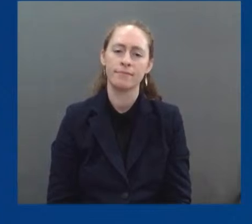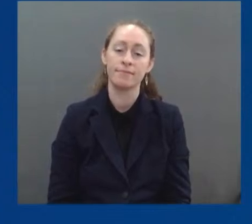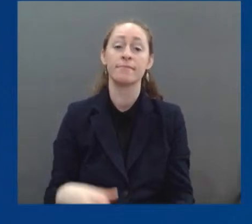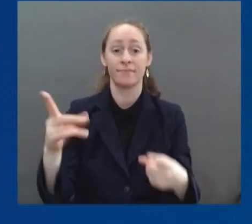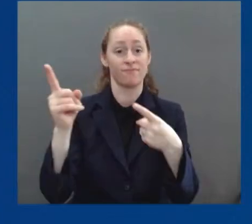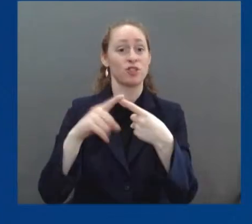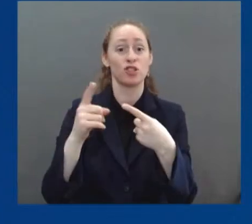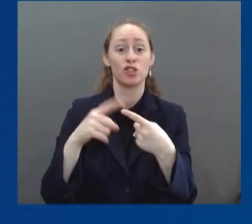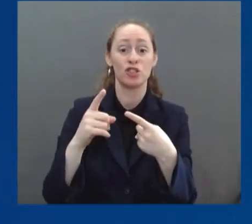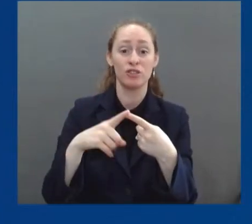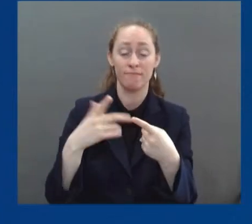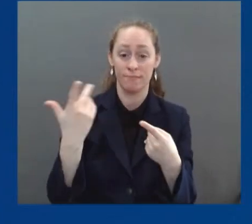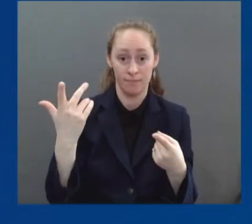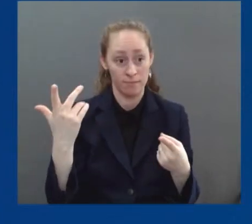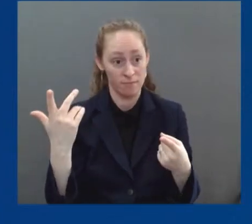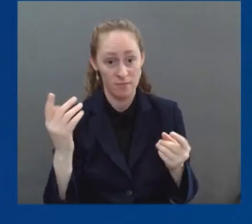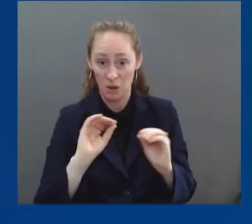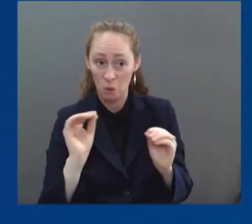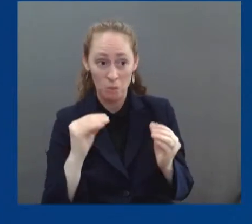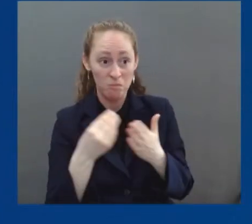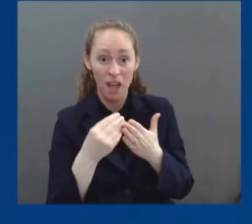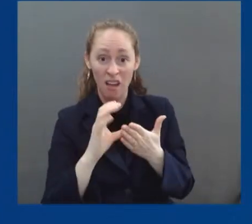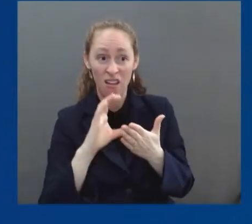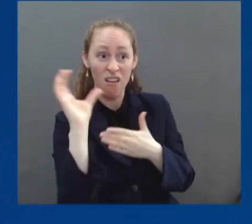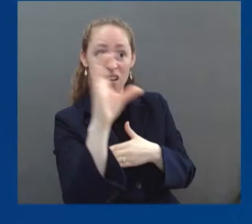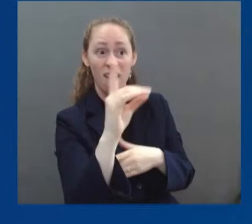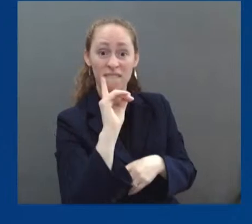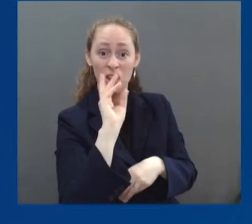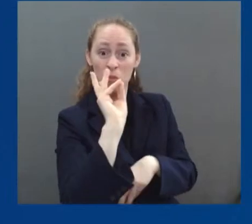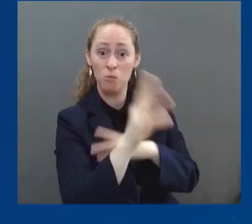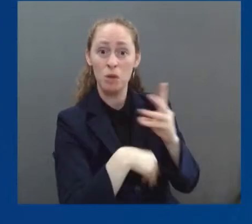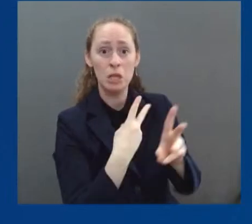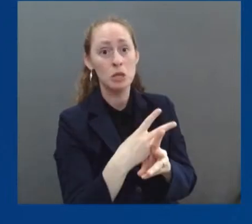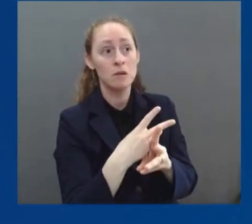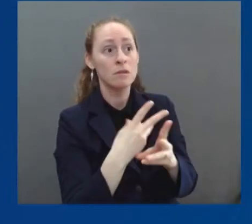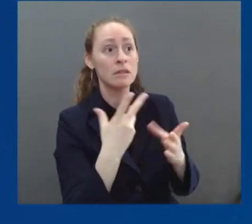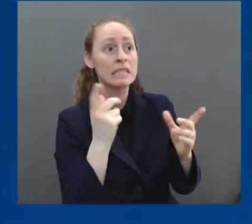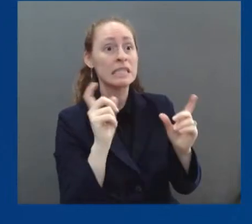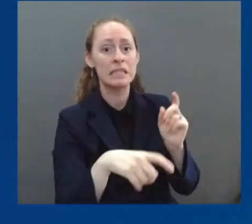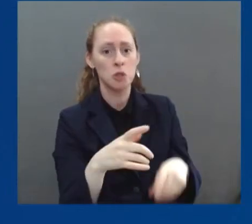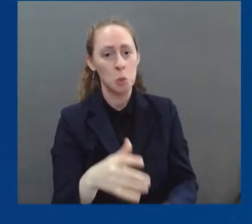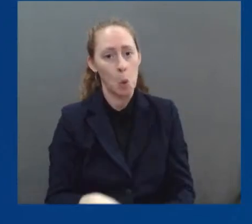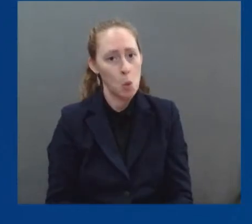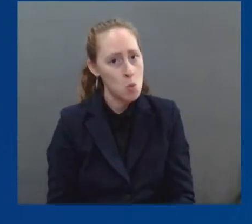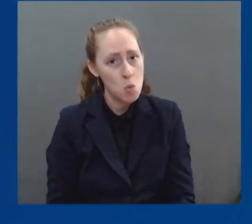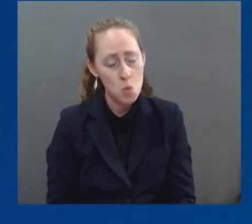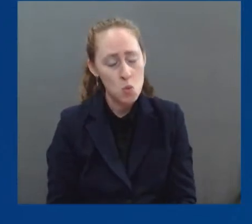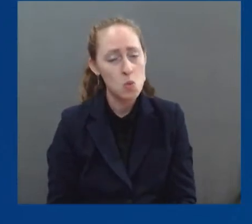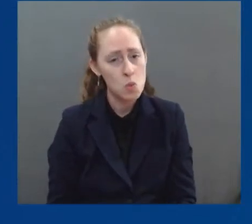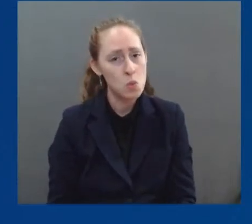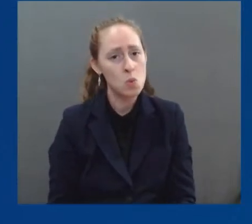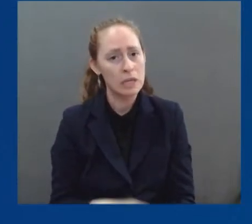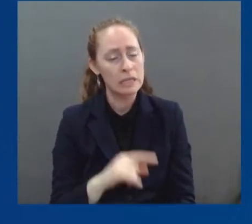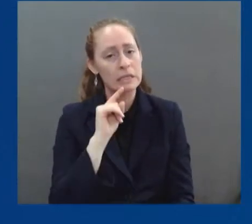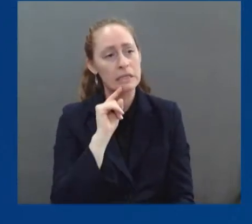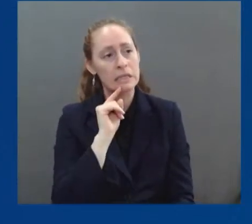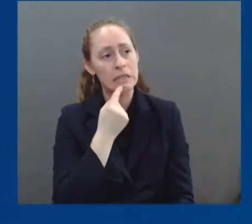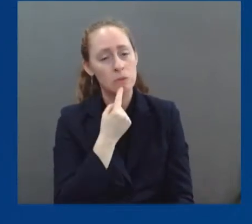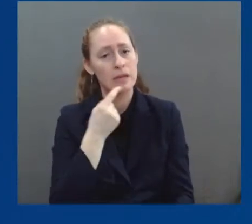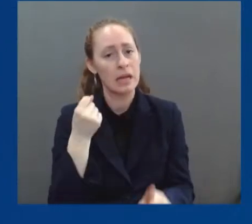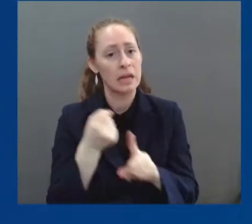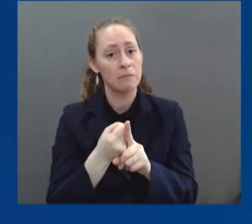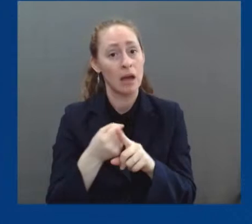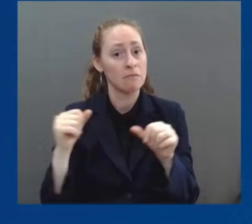of global funding has real implications on our efforts to vaccinate the world. Without the additional